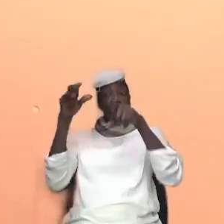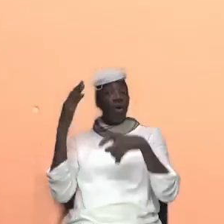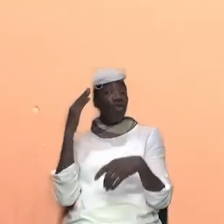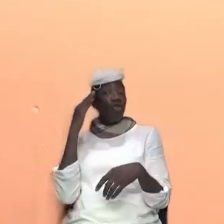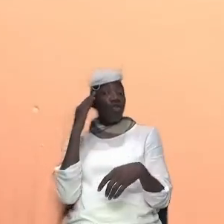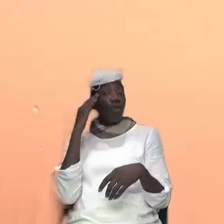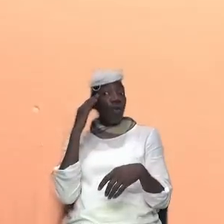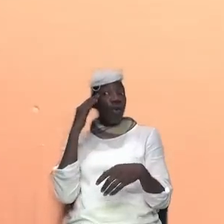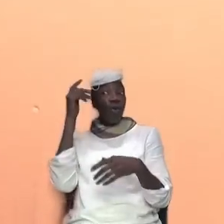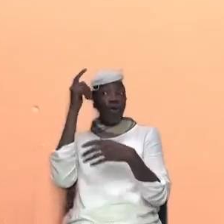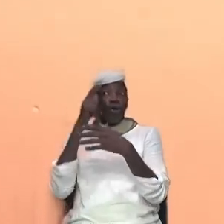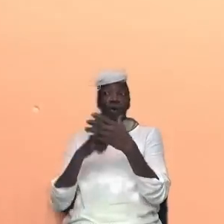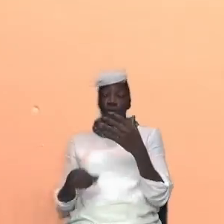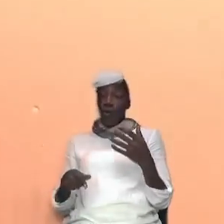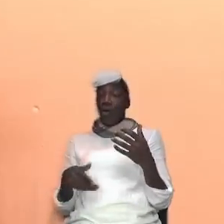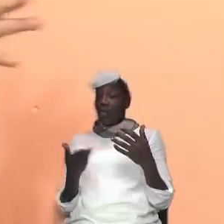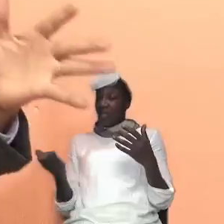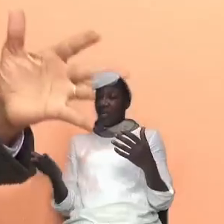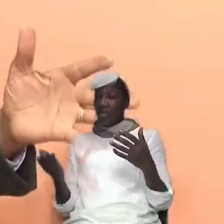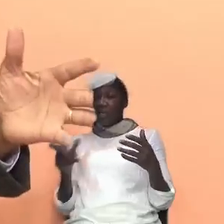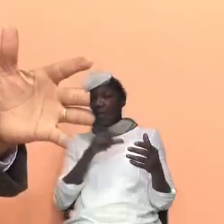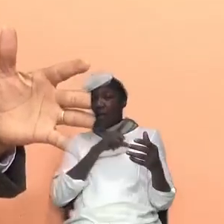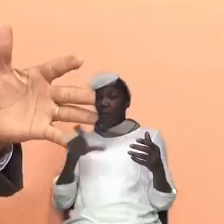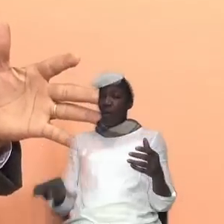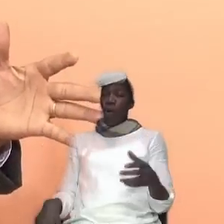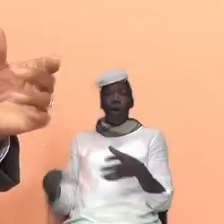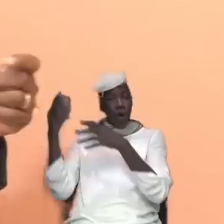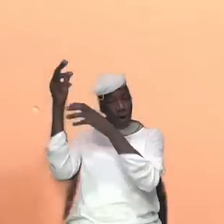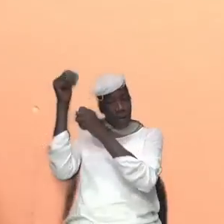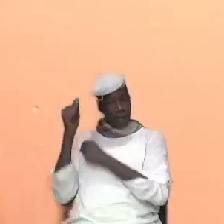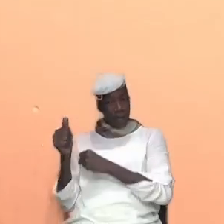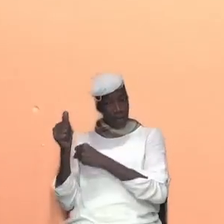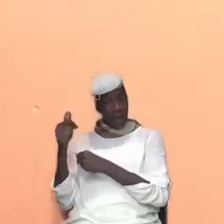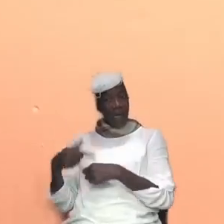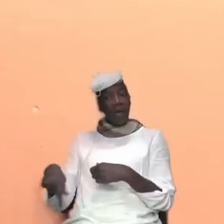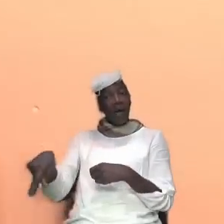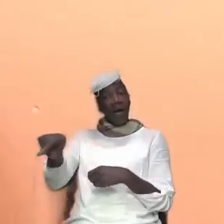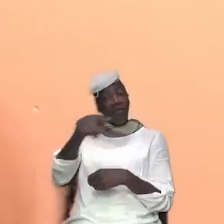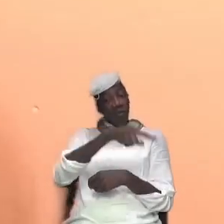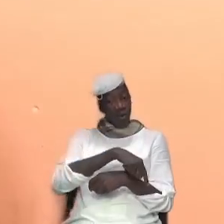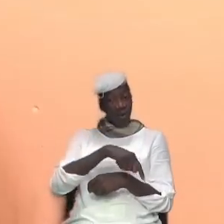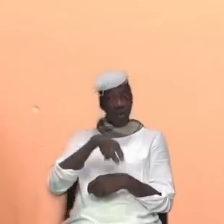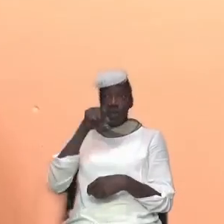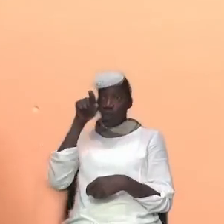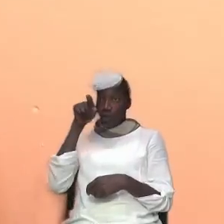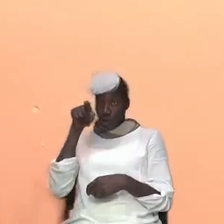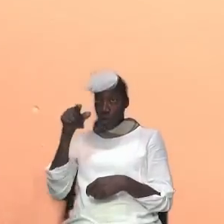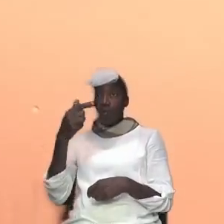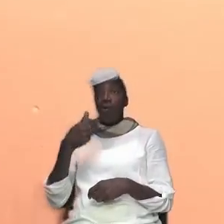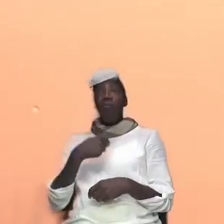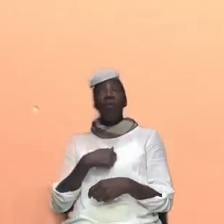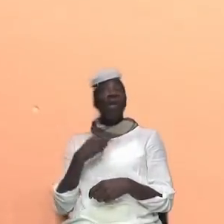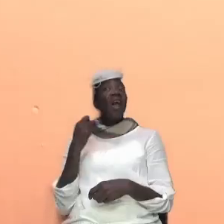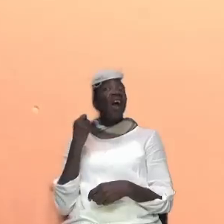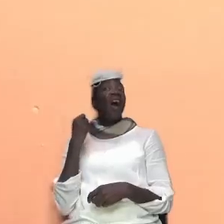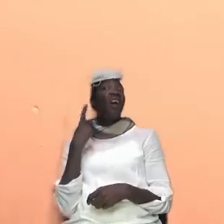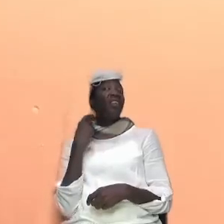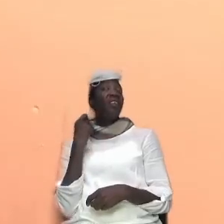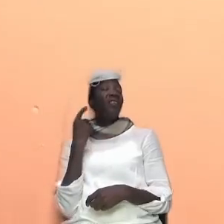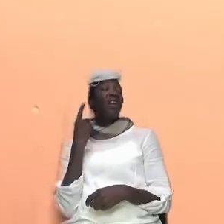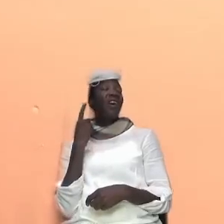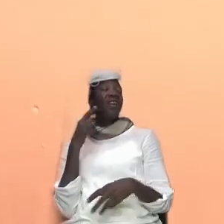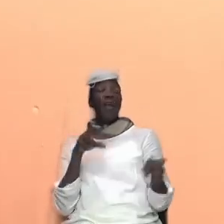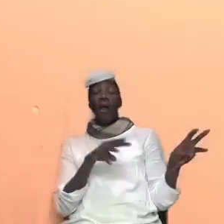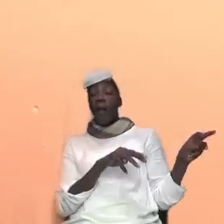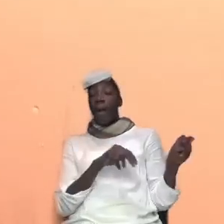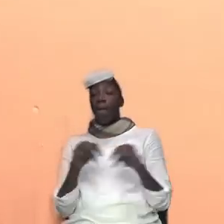from scriptures that the Lord expects of us. And once we understand that and then move